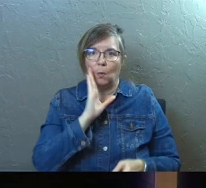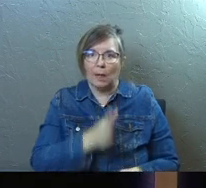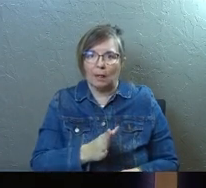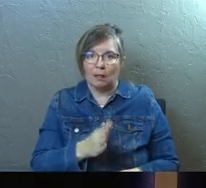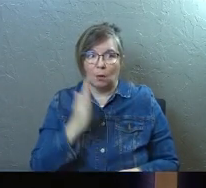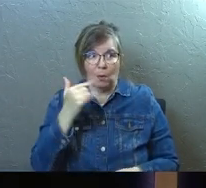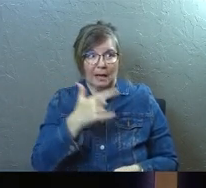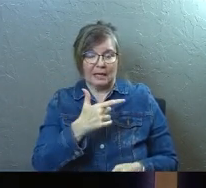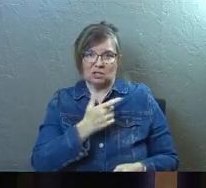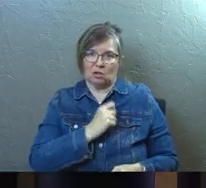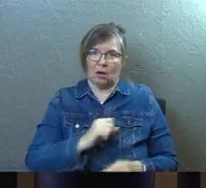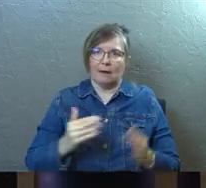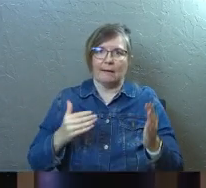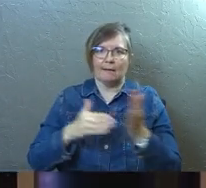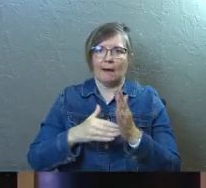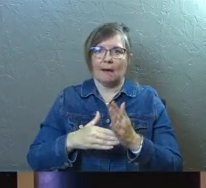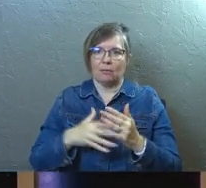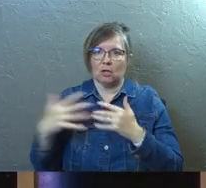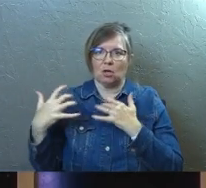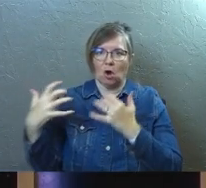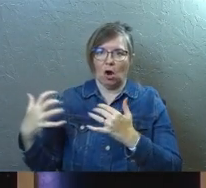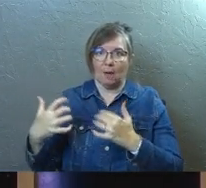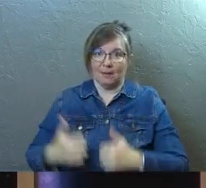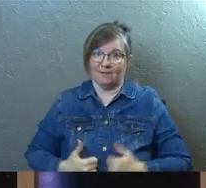living God. David is a scrapper, amen?